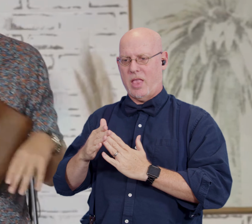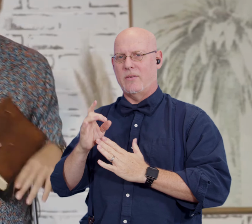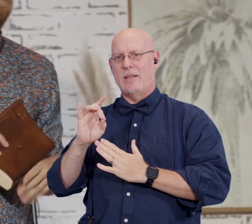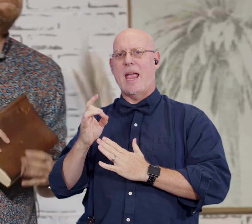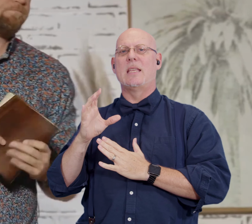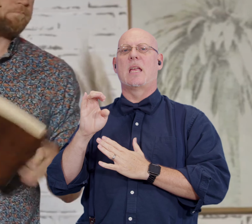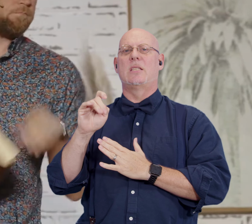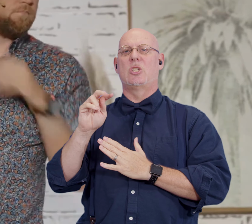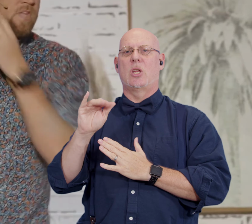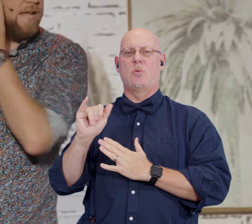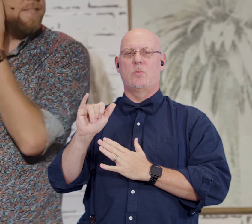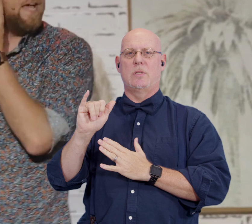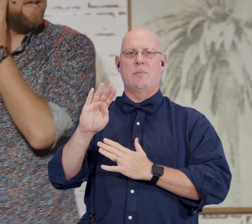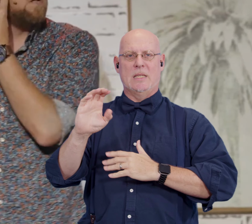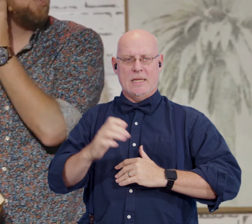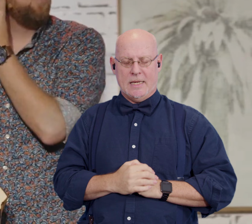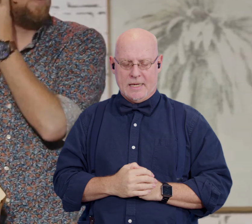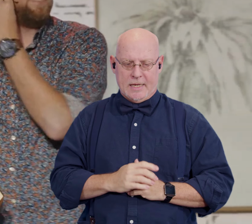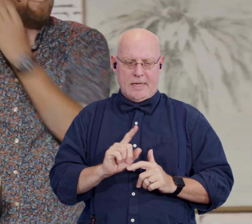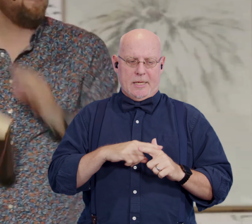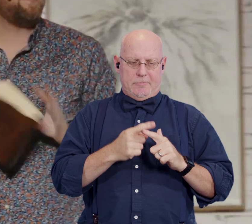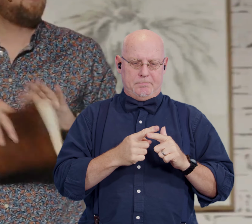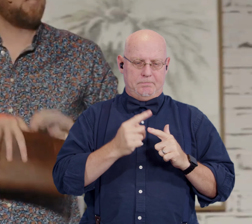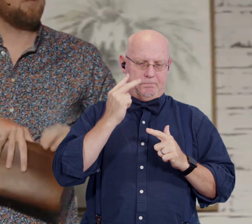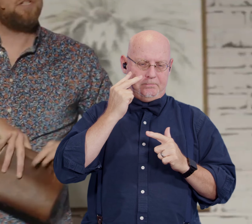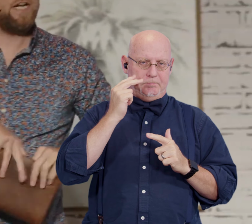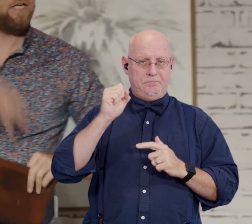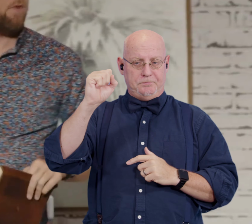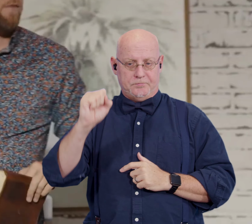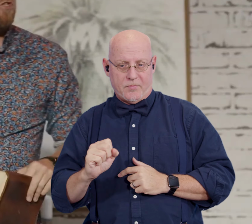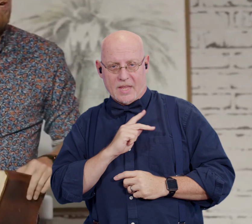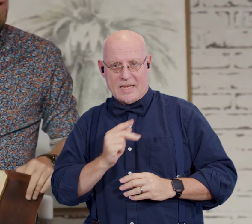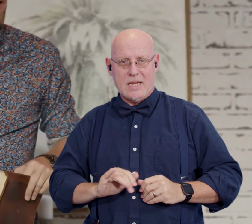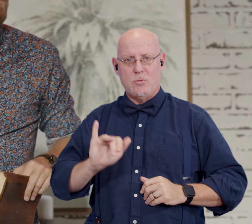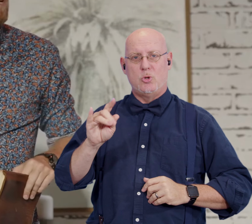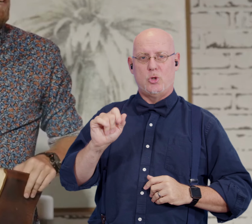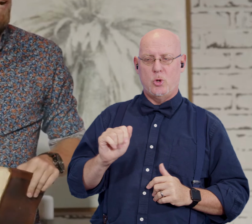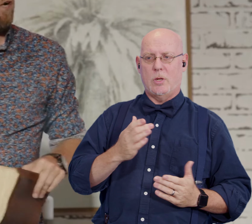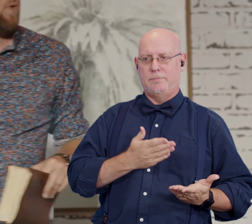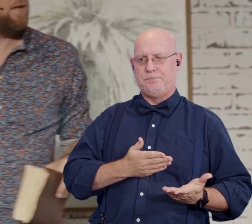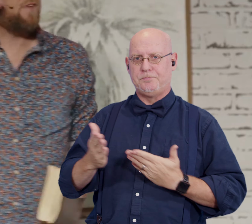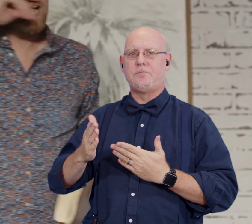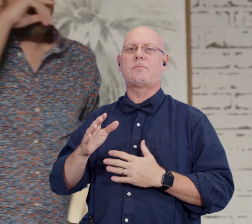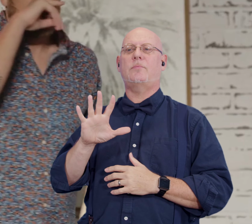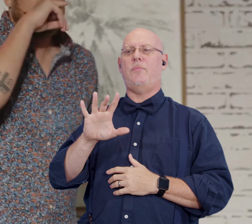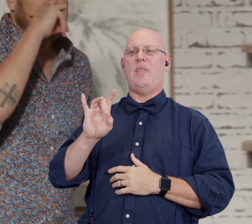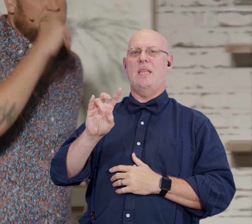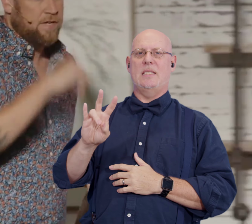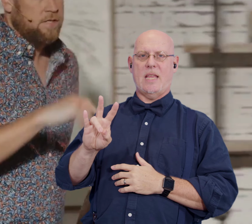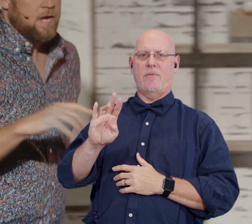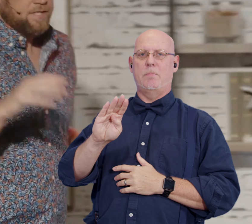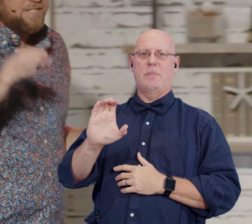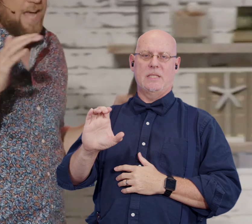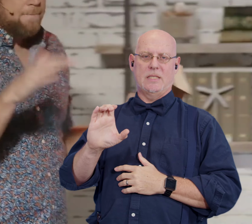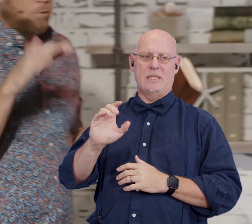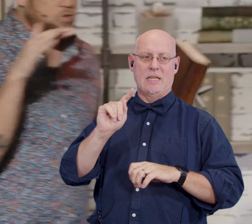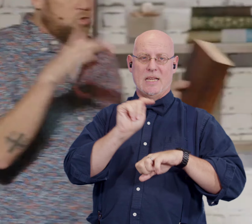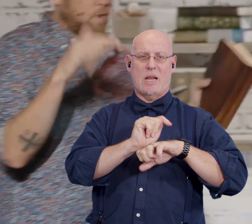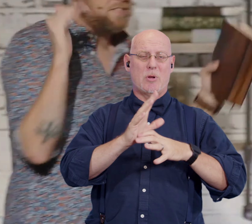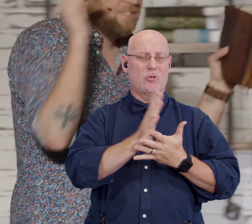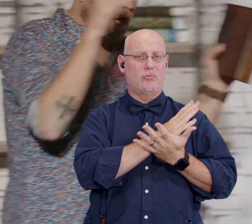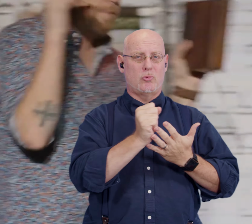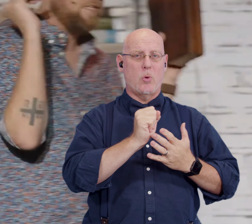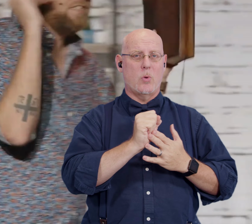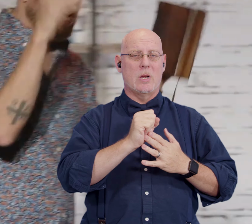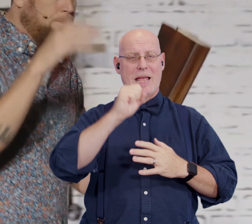8th century. And then we see the southern kingdom of Judah carried away in 587. The temple